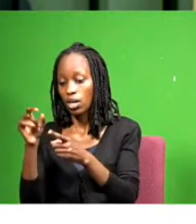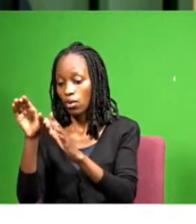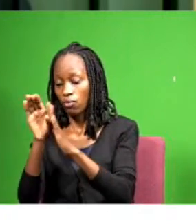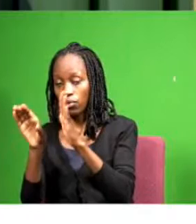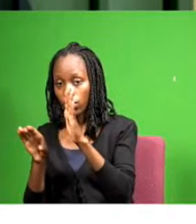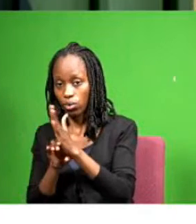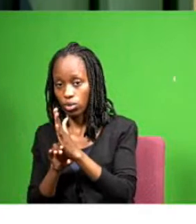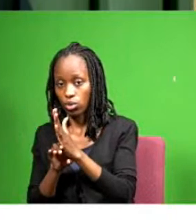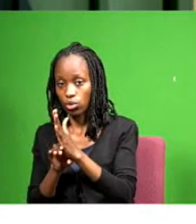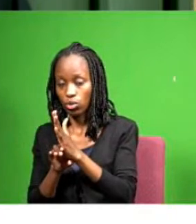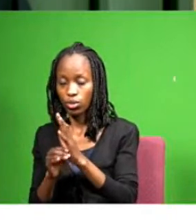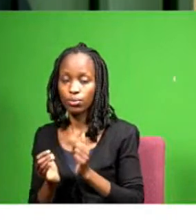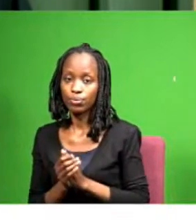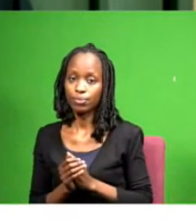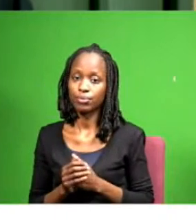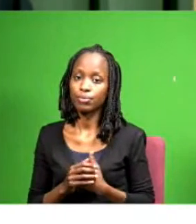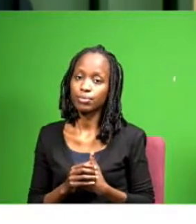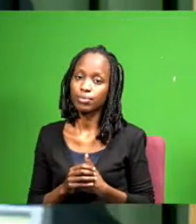constitution.